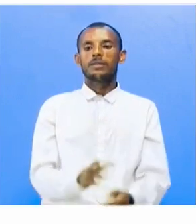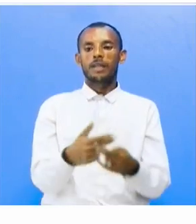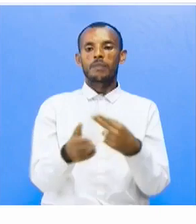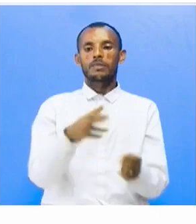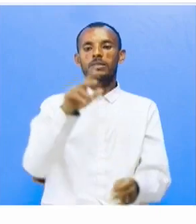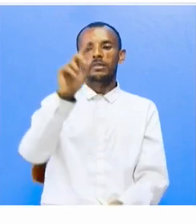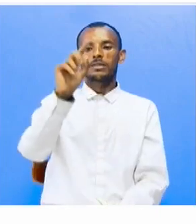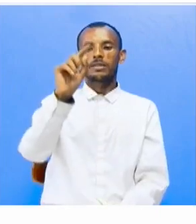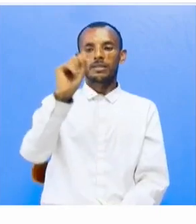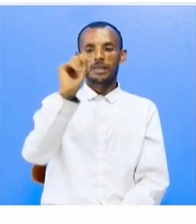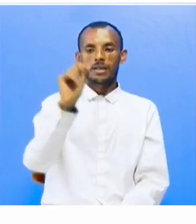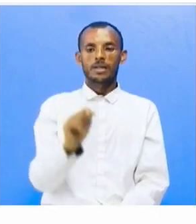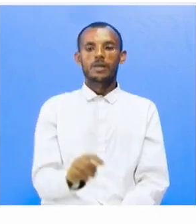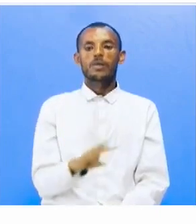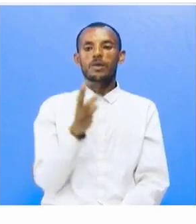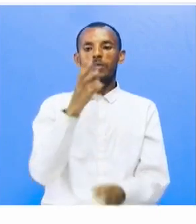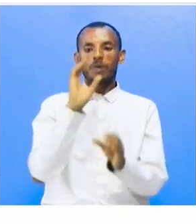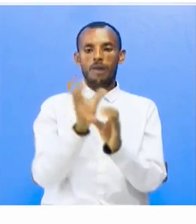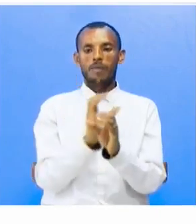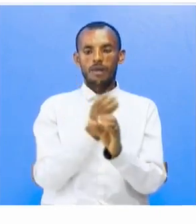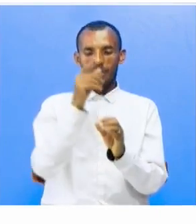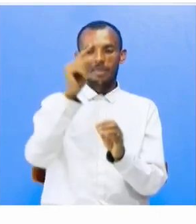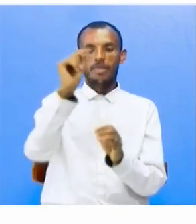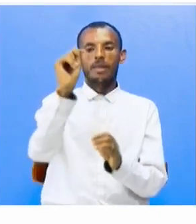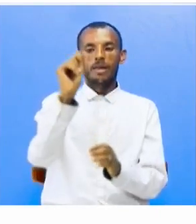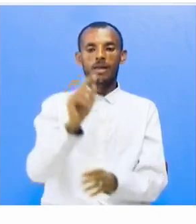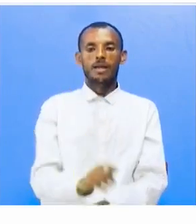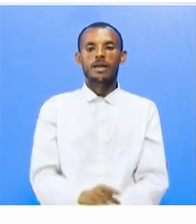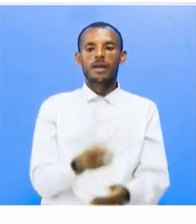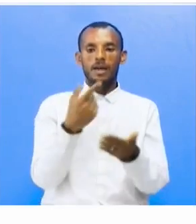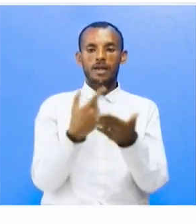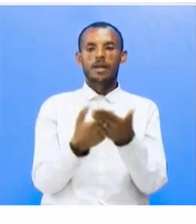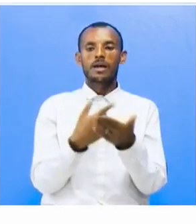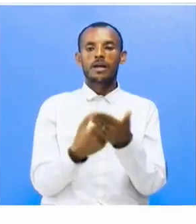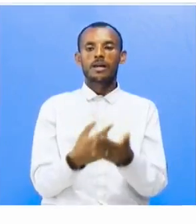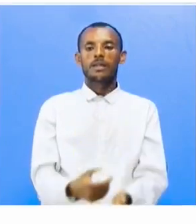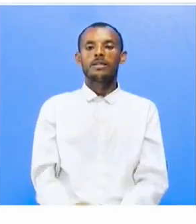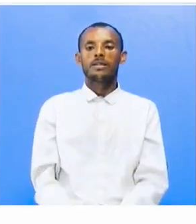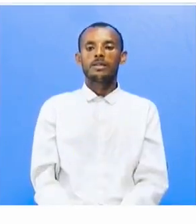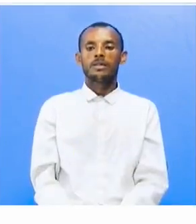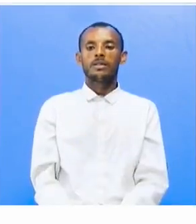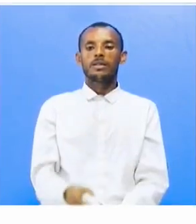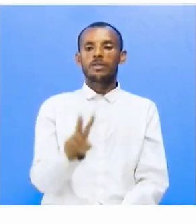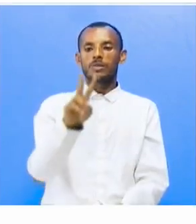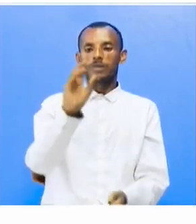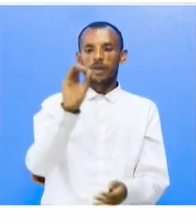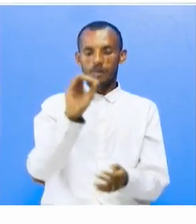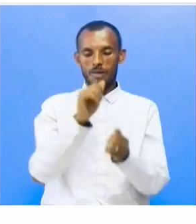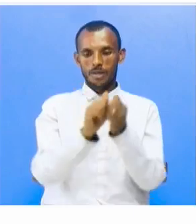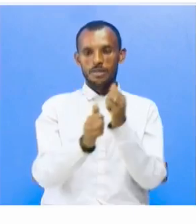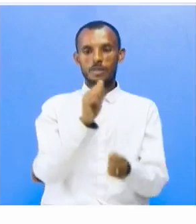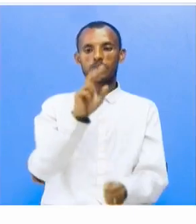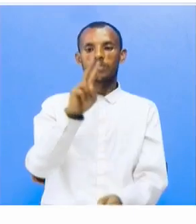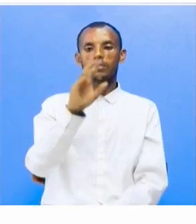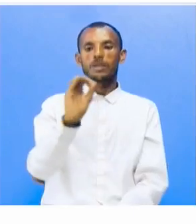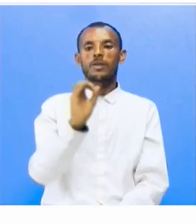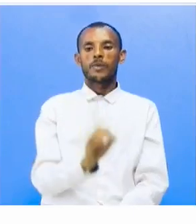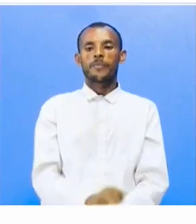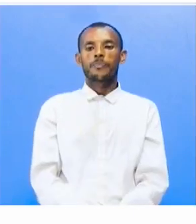T. So we need to calculate T. Here, 2 zeros cancel